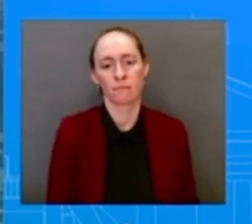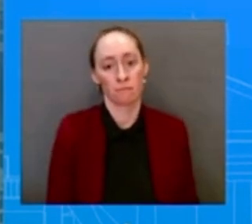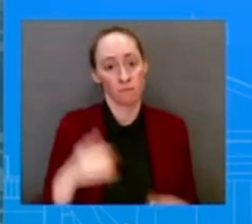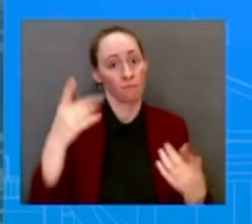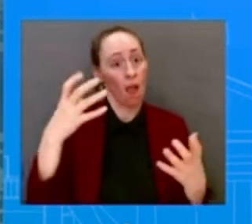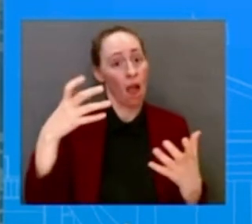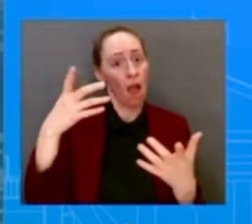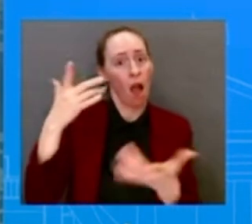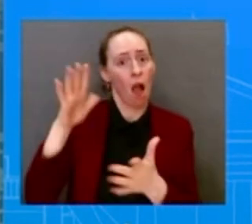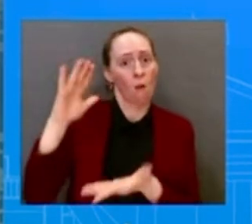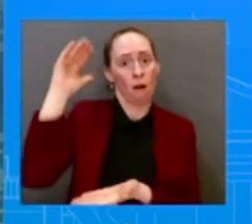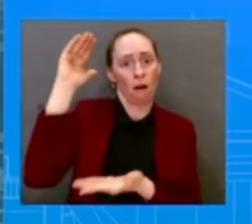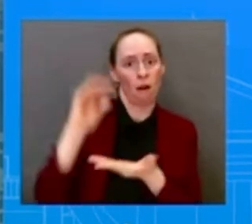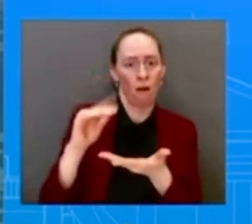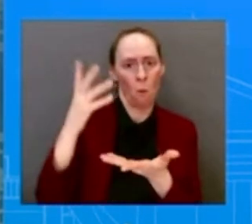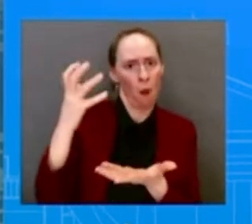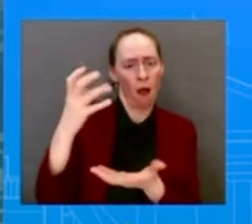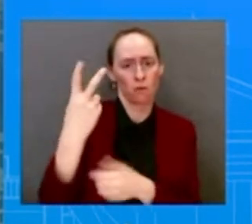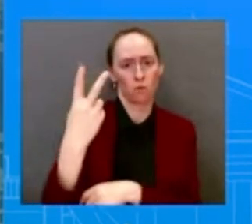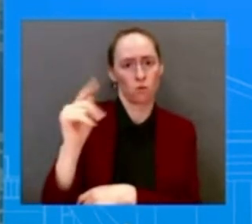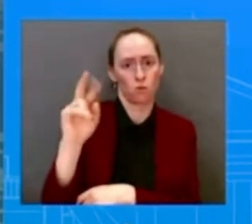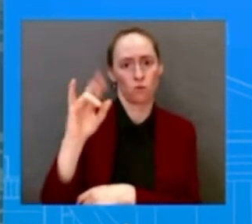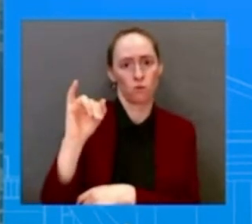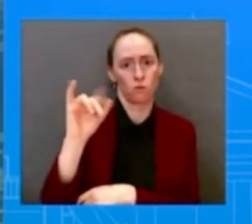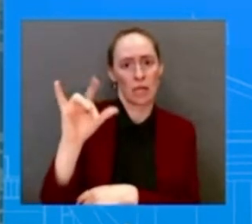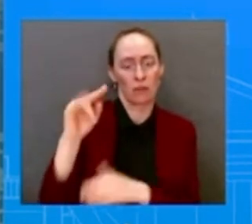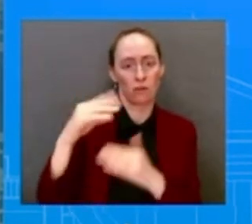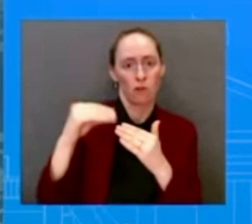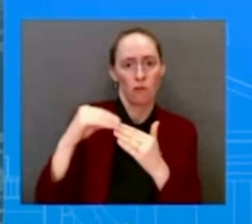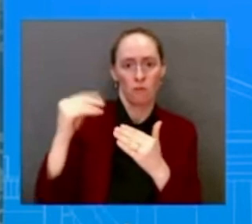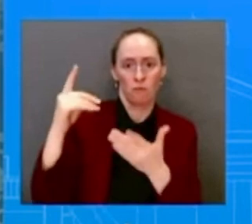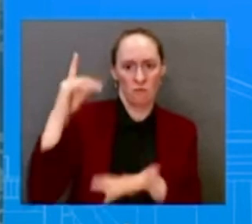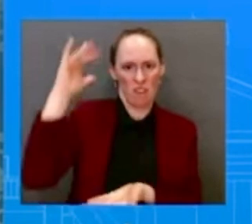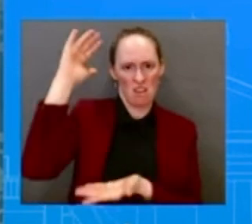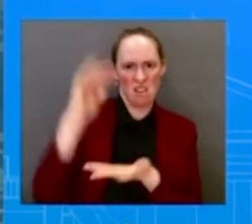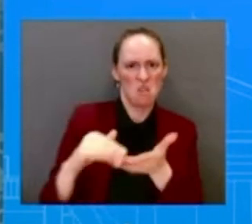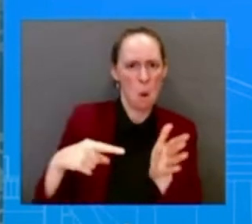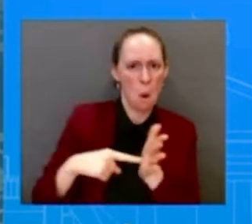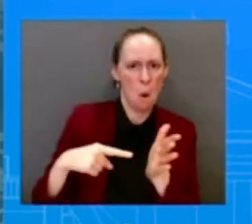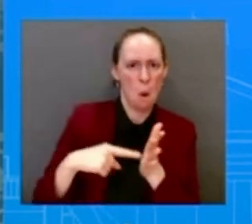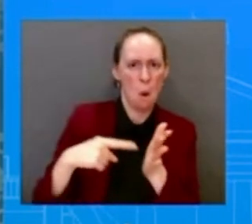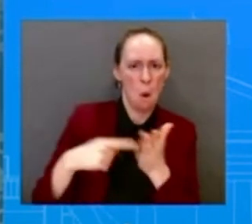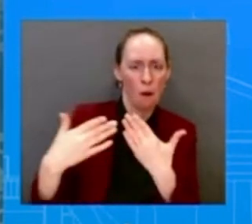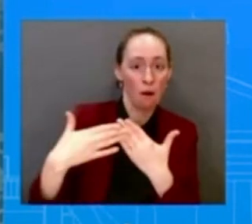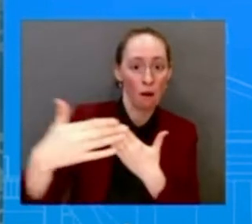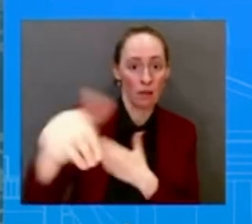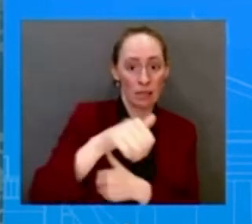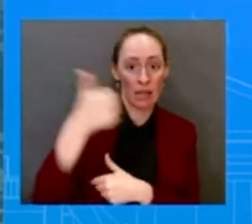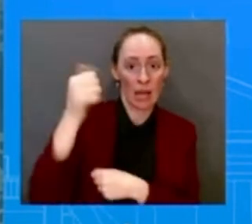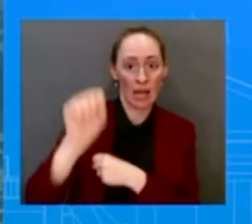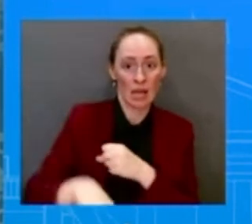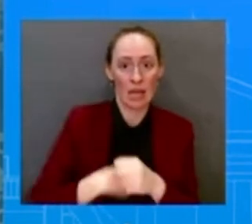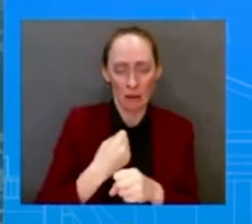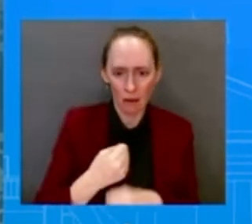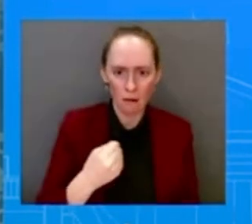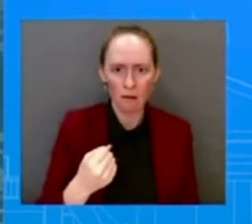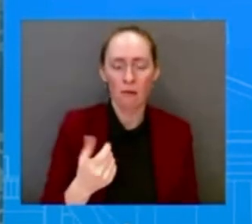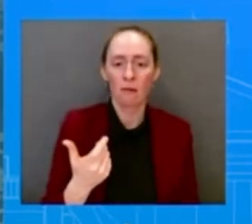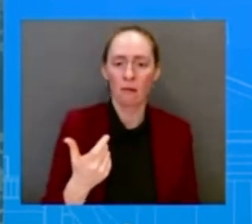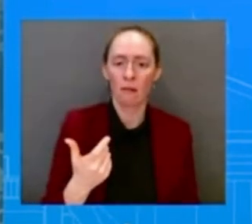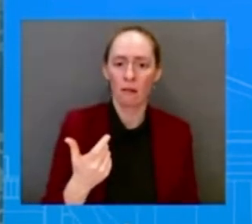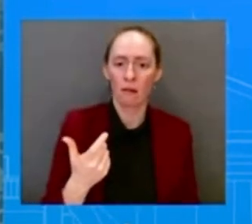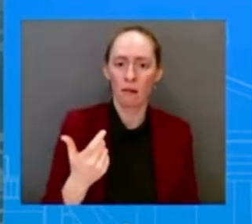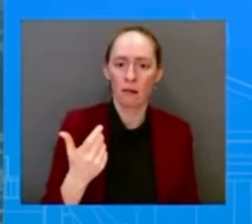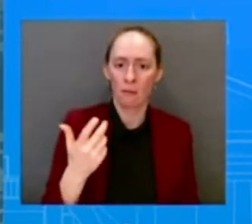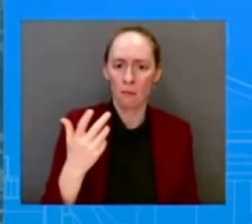get ahead of what the president's going to actually, the details or the specifics in his budget. Certainly, once we put that out on March 9th,